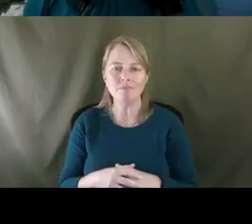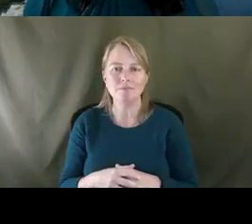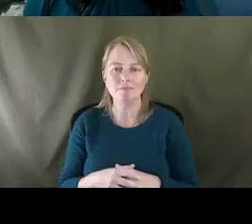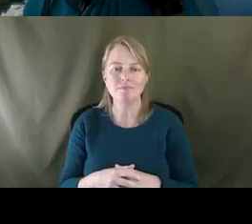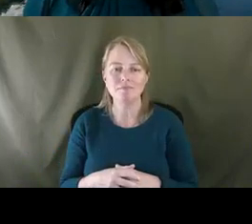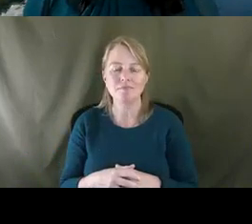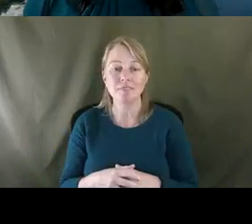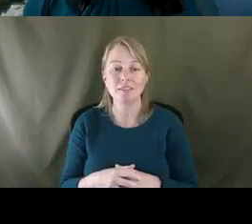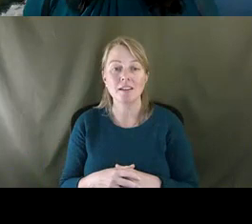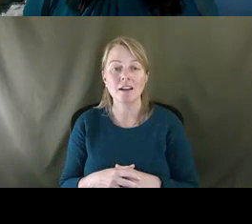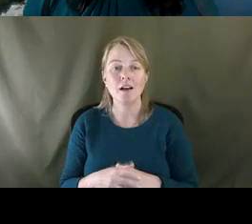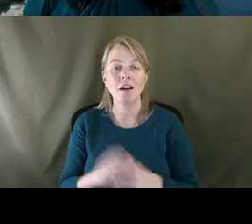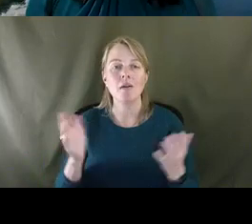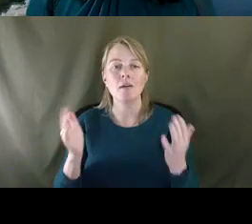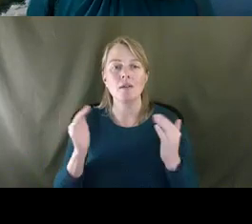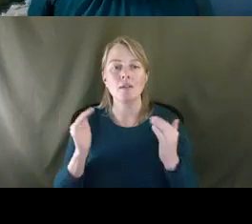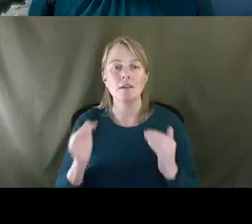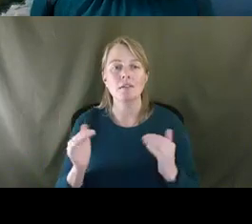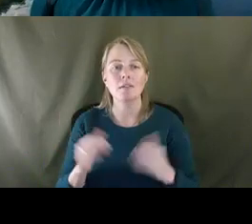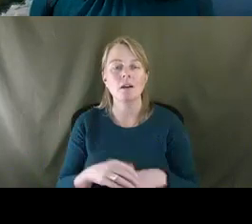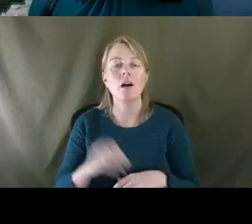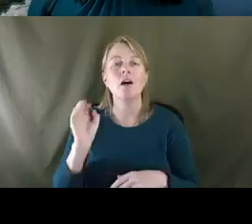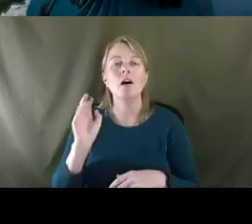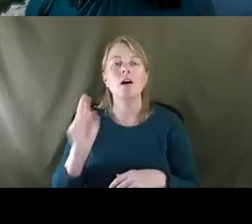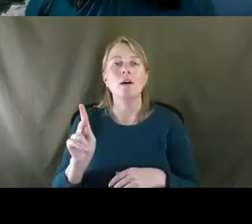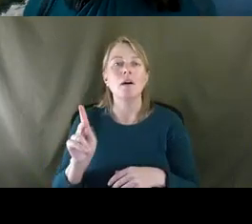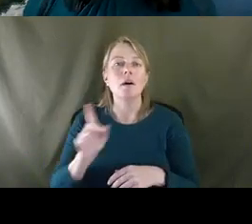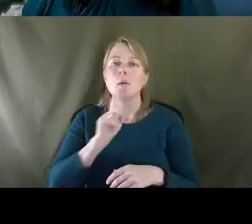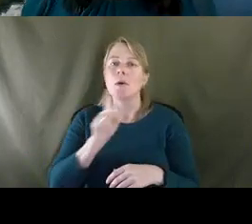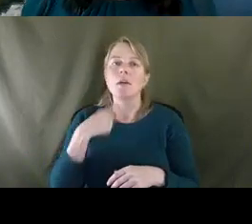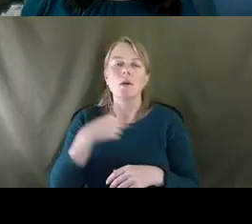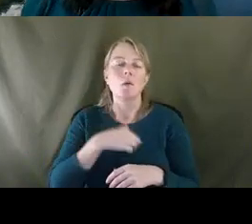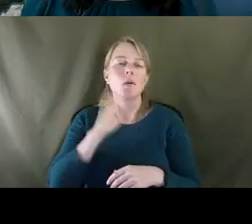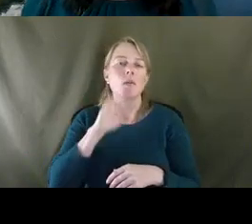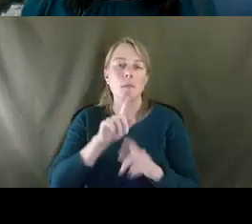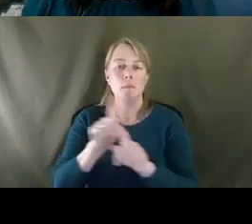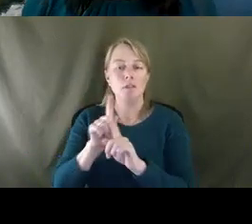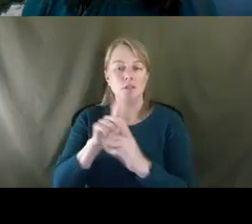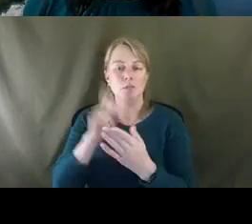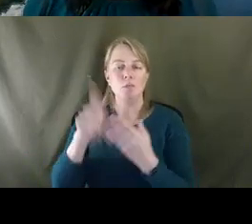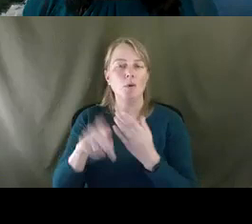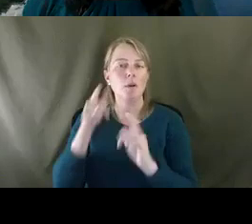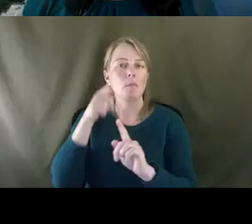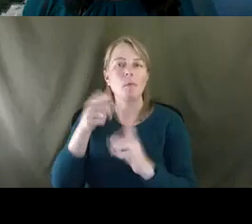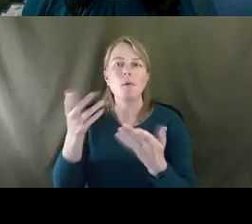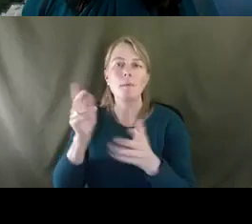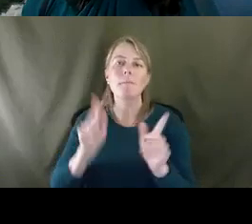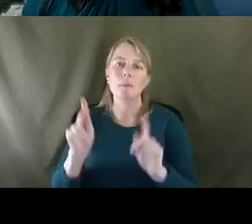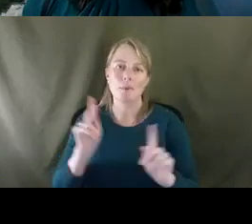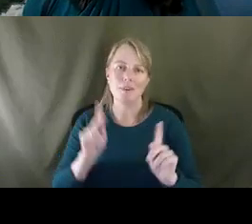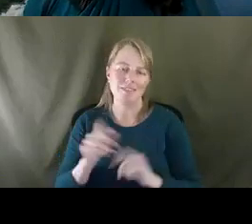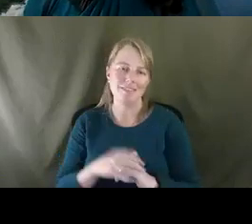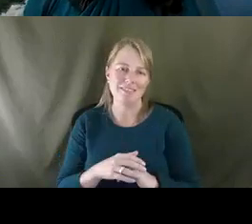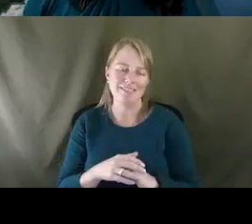Let's go to the next thing. So ultimately, we know that mentorship programs are about our people.